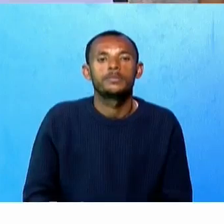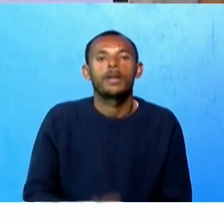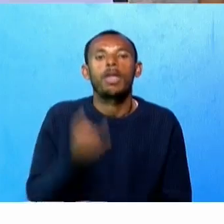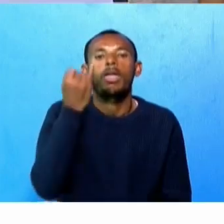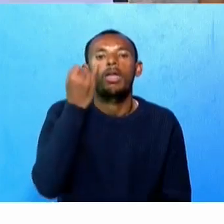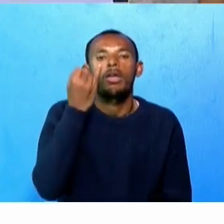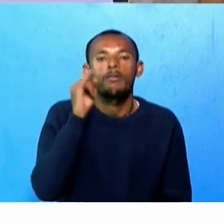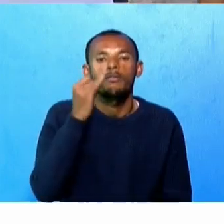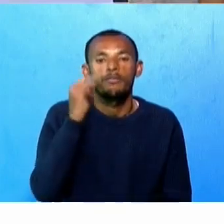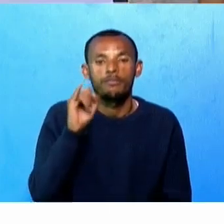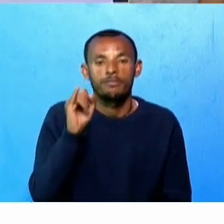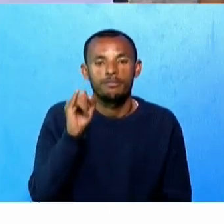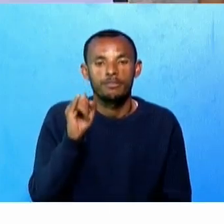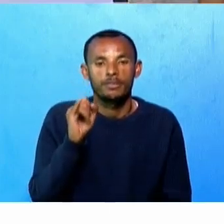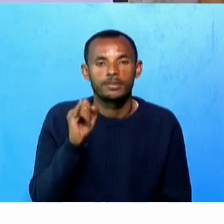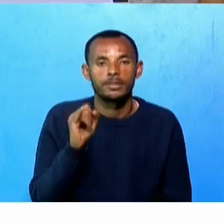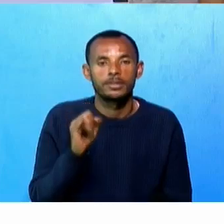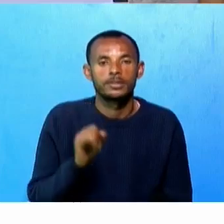If